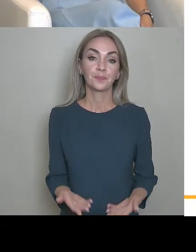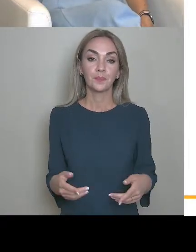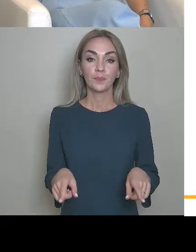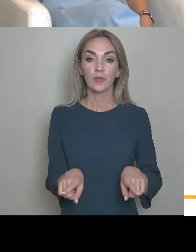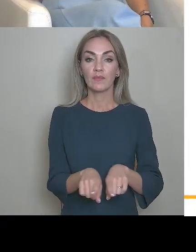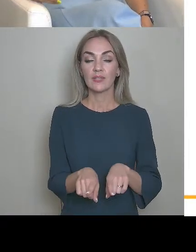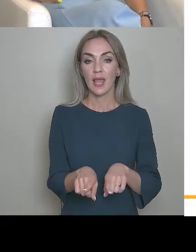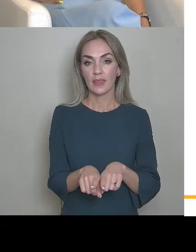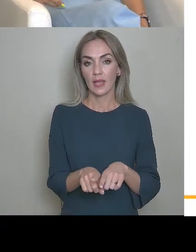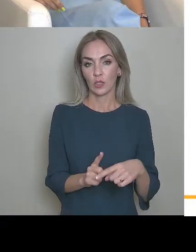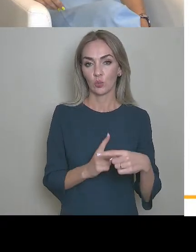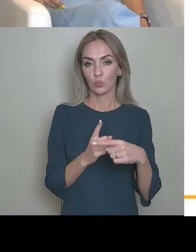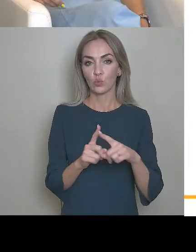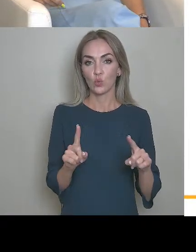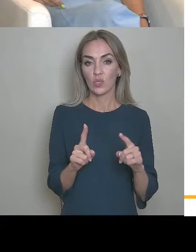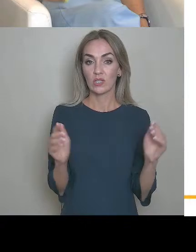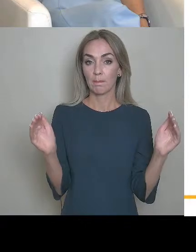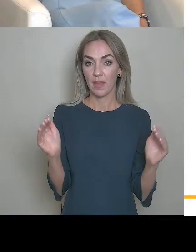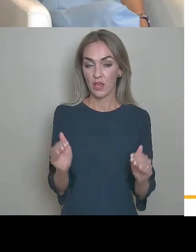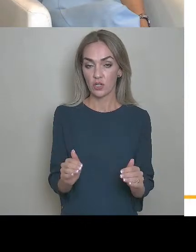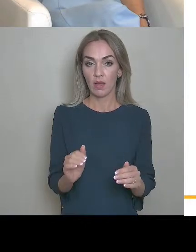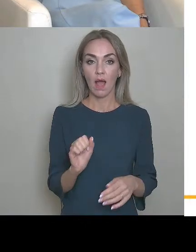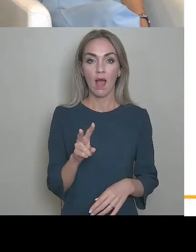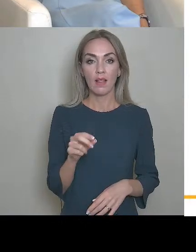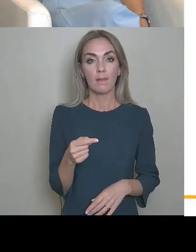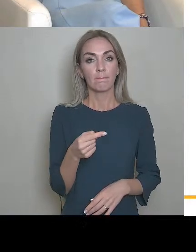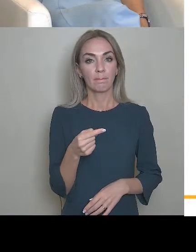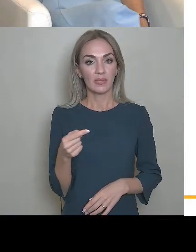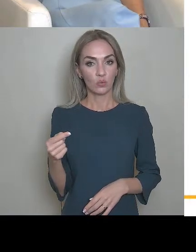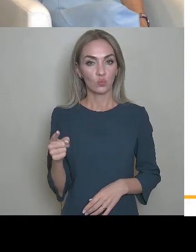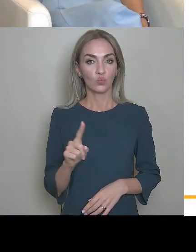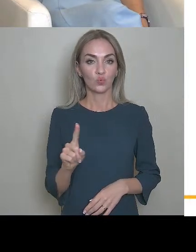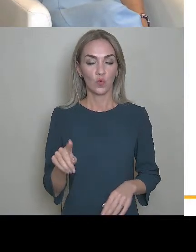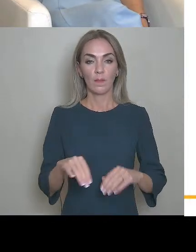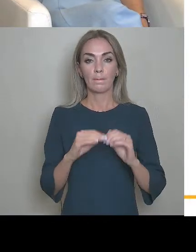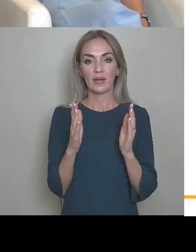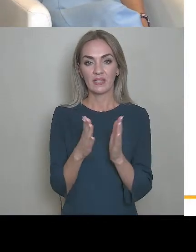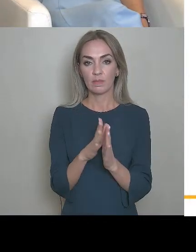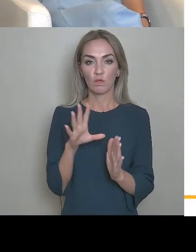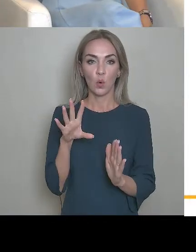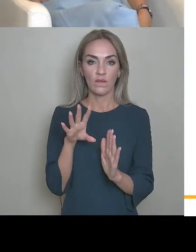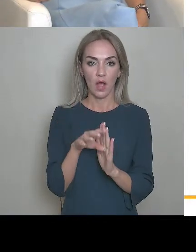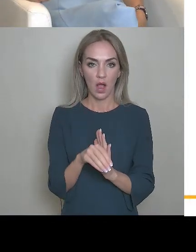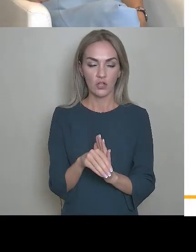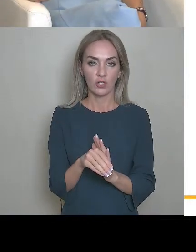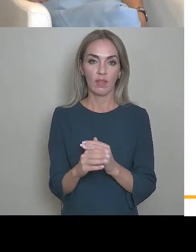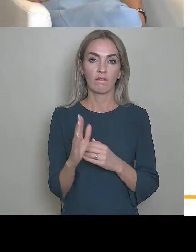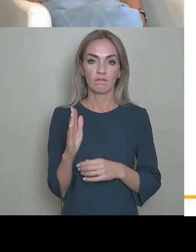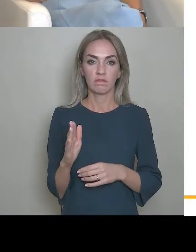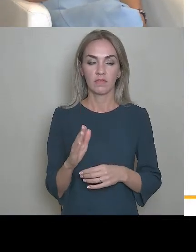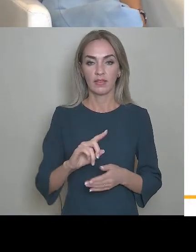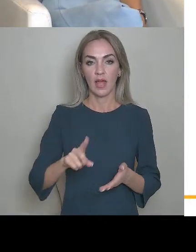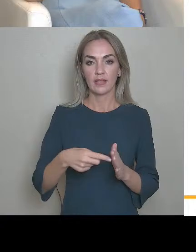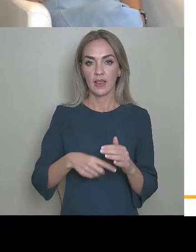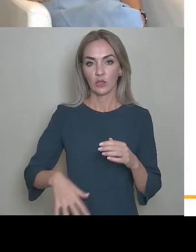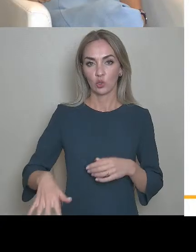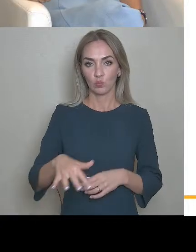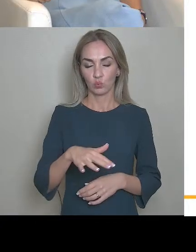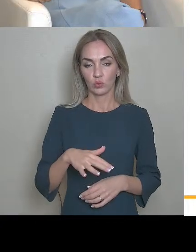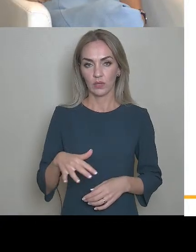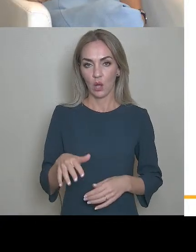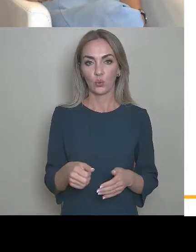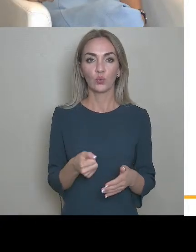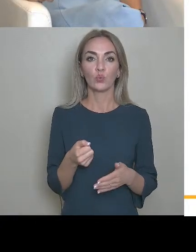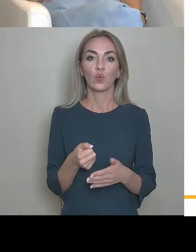London. But the positive side of it is the fact that it has been decreased, but the negative aspect is that